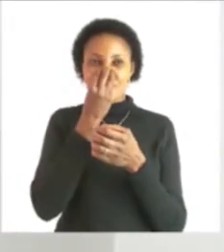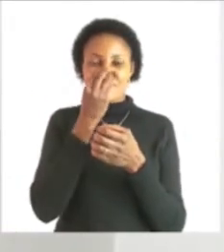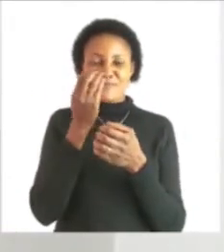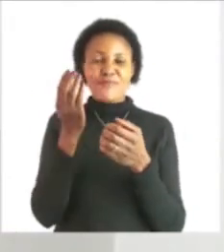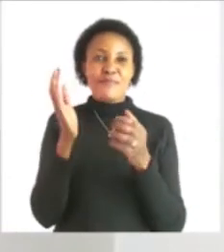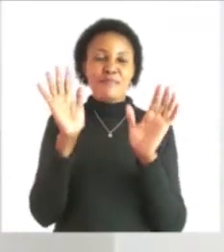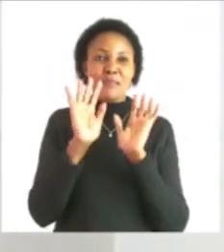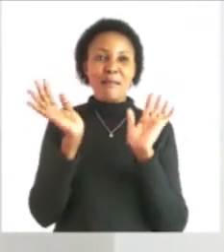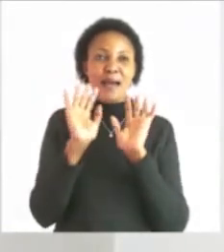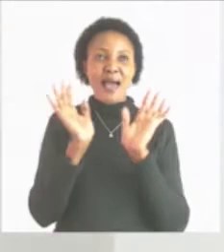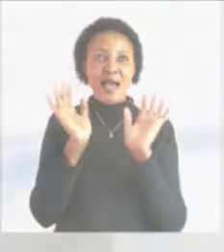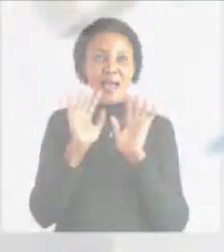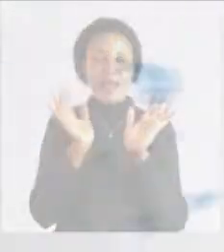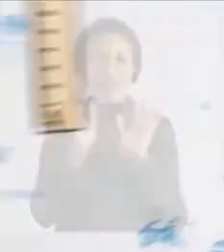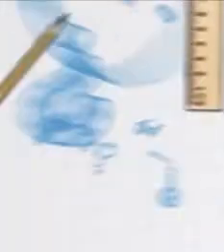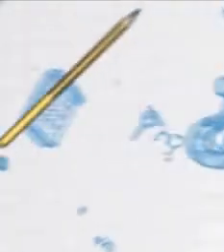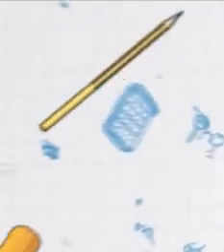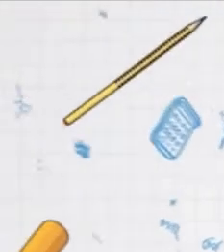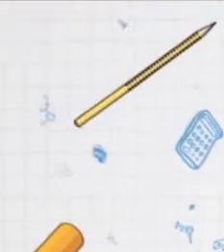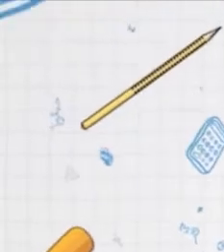say bye-bye.